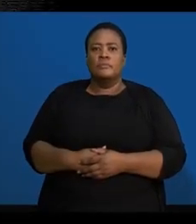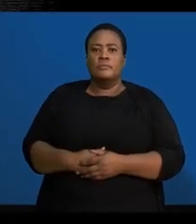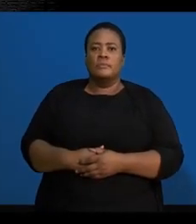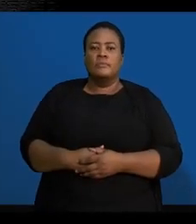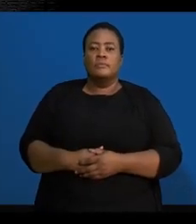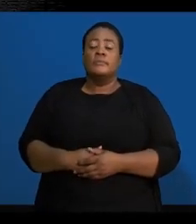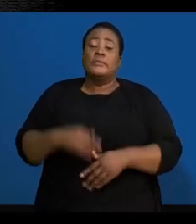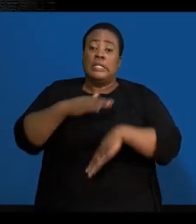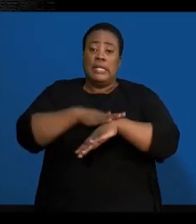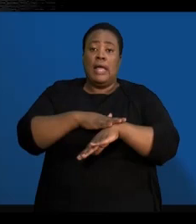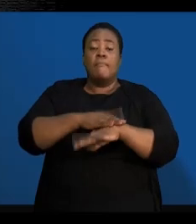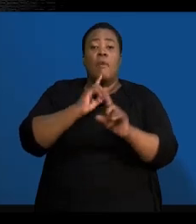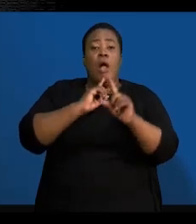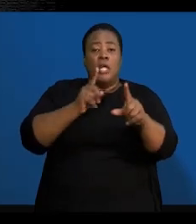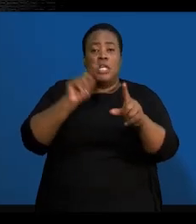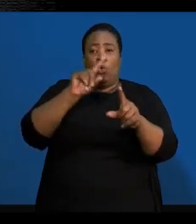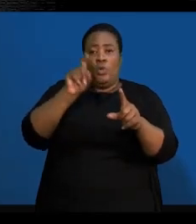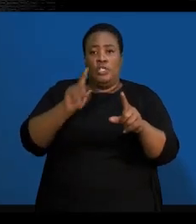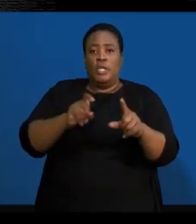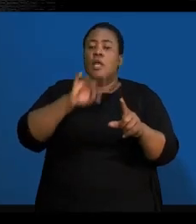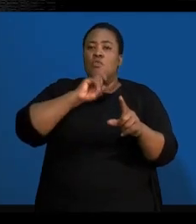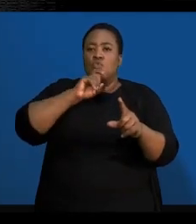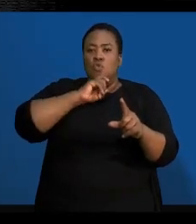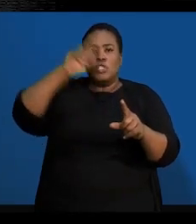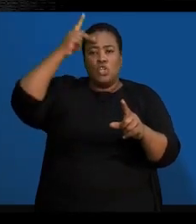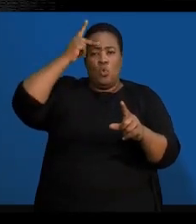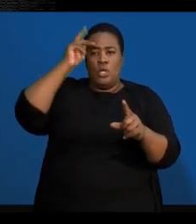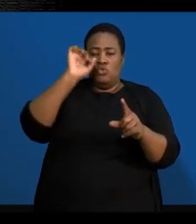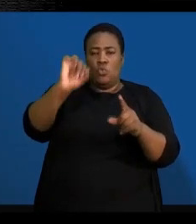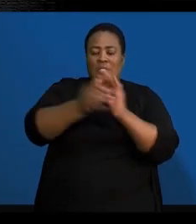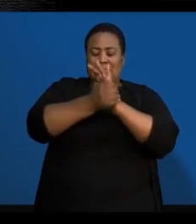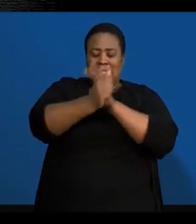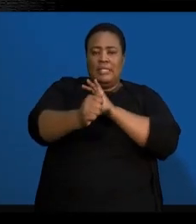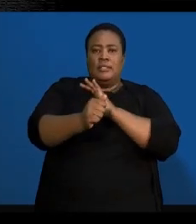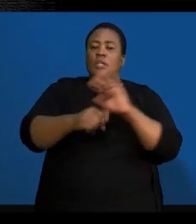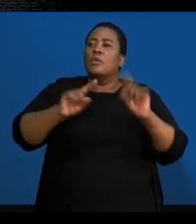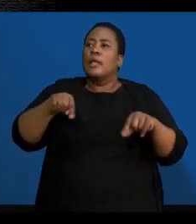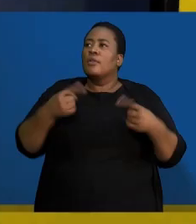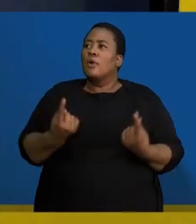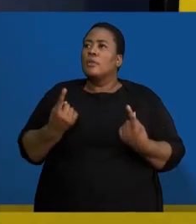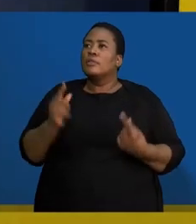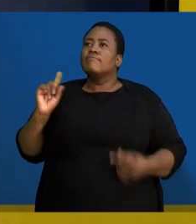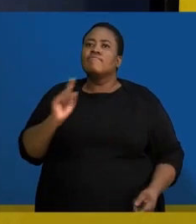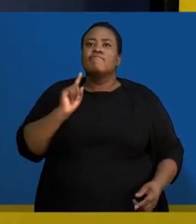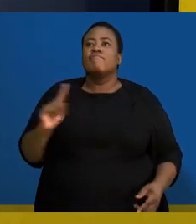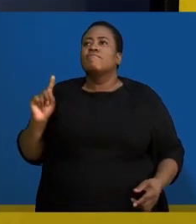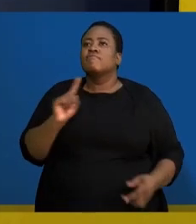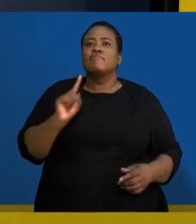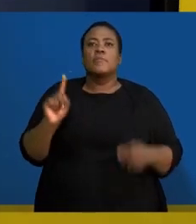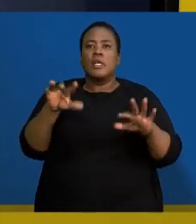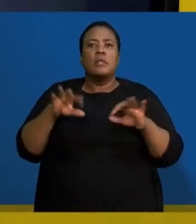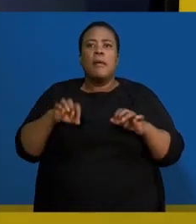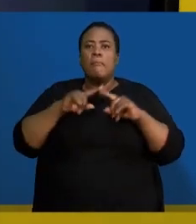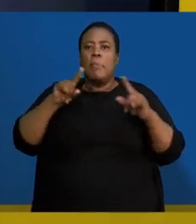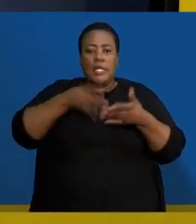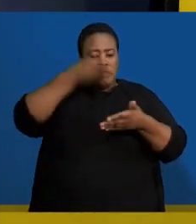When answering questions, you should apply your knowledge, skills, and insight. You cannot just walk into a history exam not having studied.